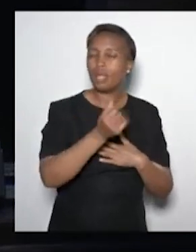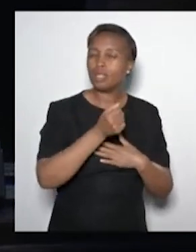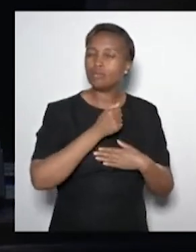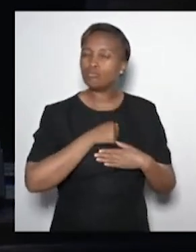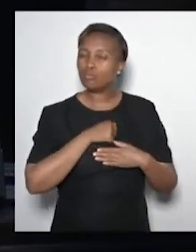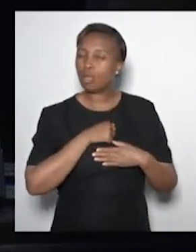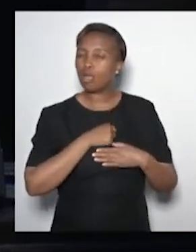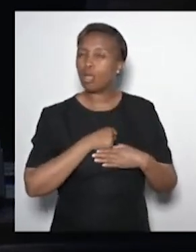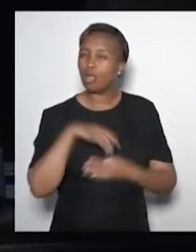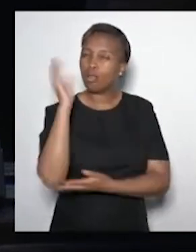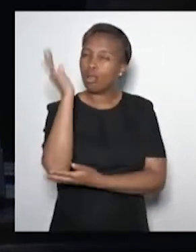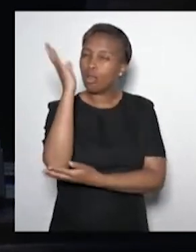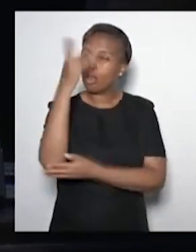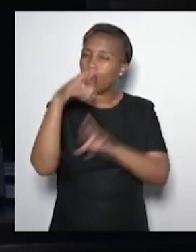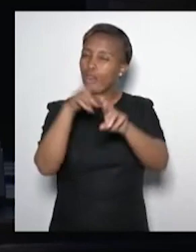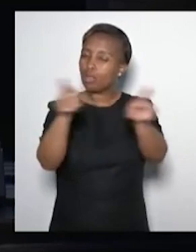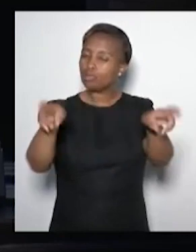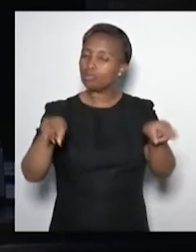lecture room